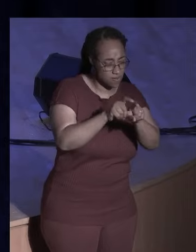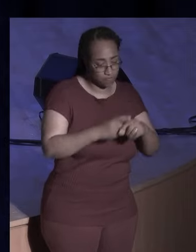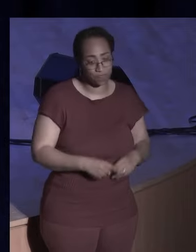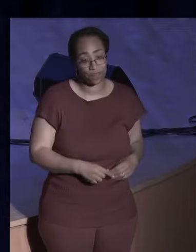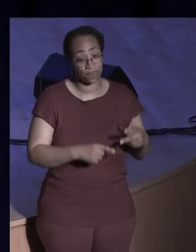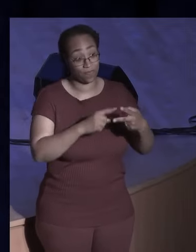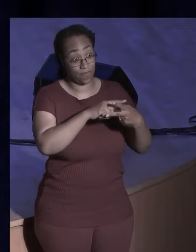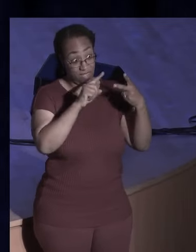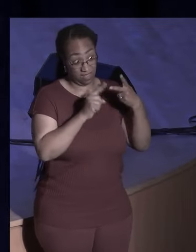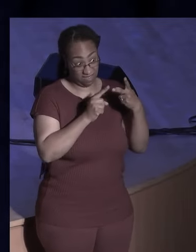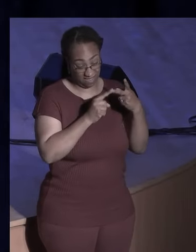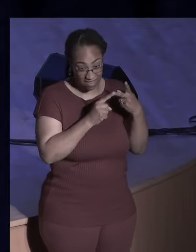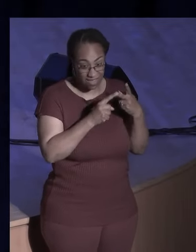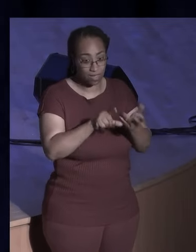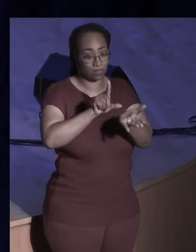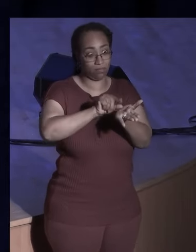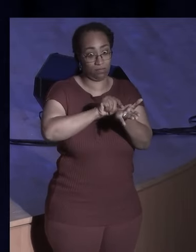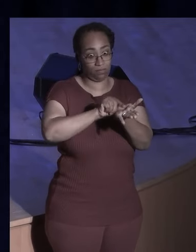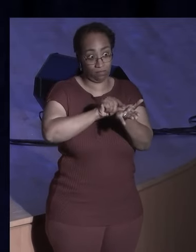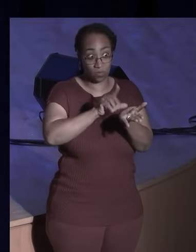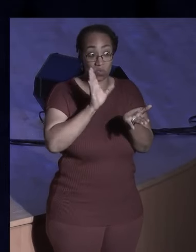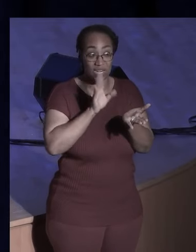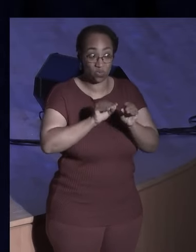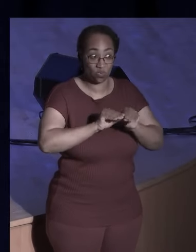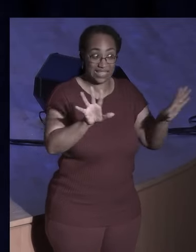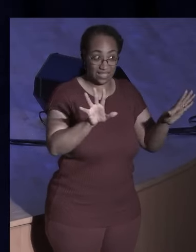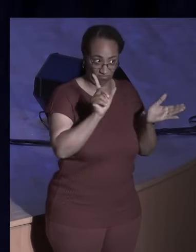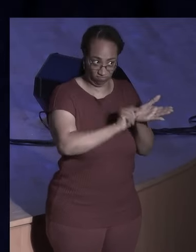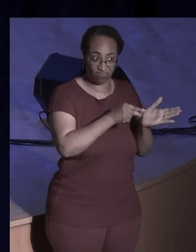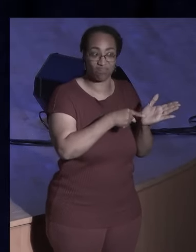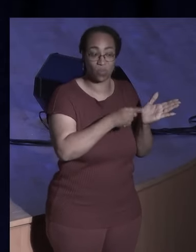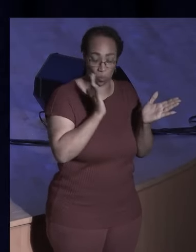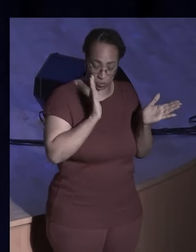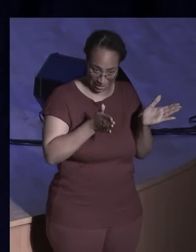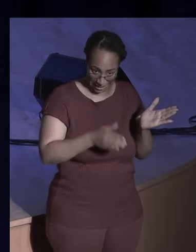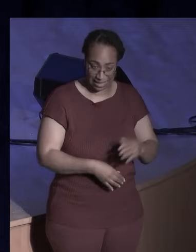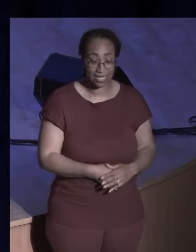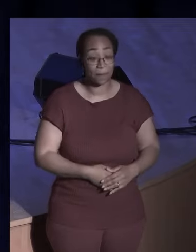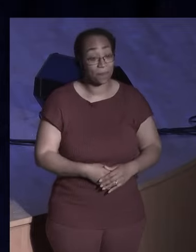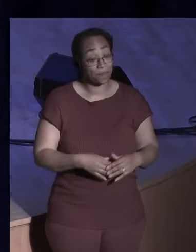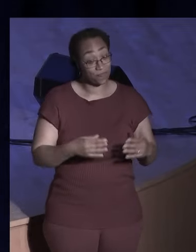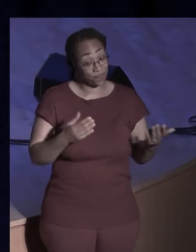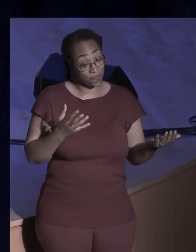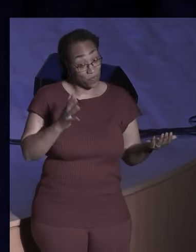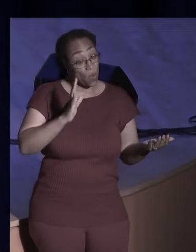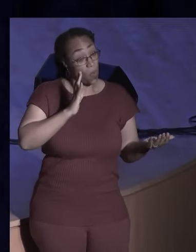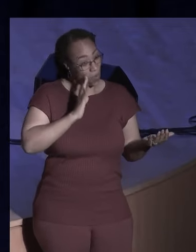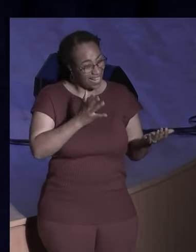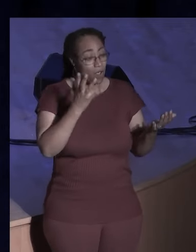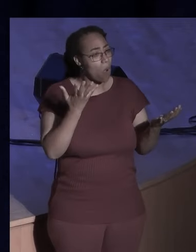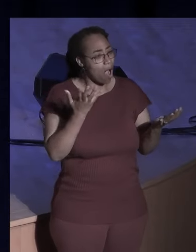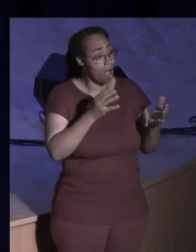soon. Then we went on a road to healing, a year-long tour across the country to bear witness to the many survivors